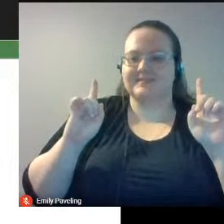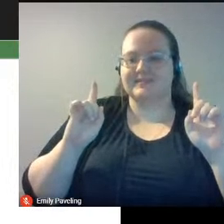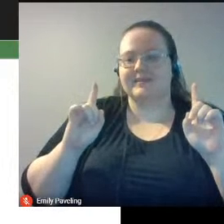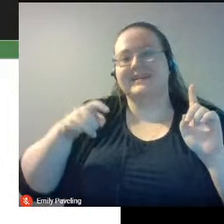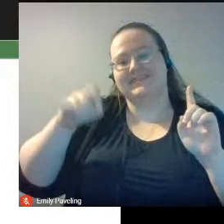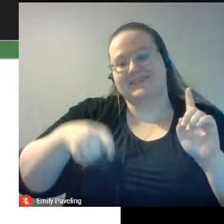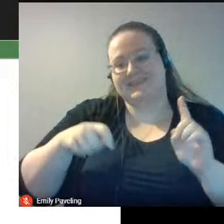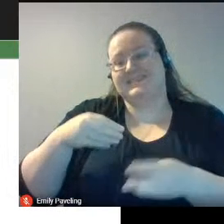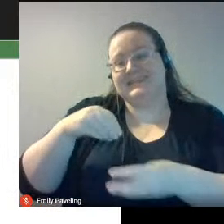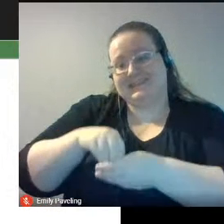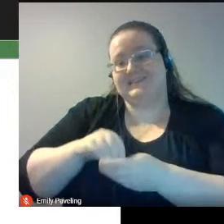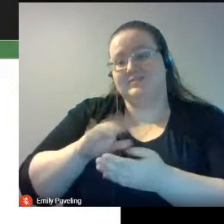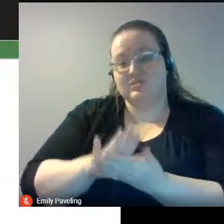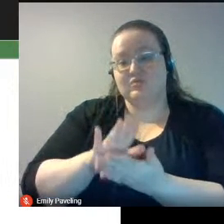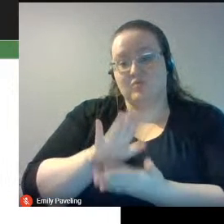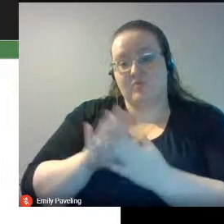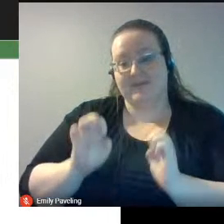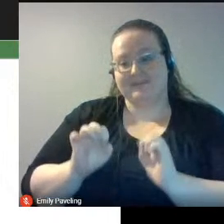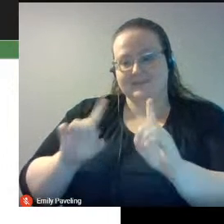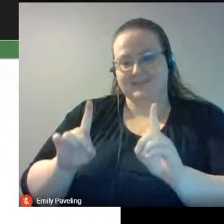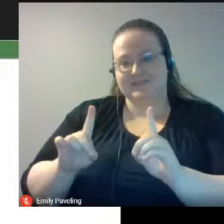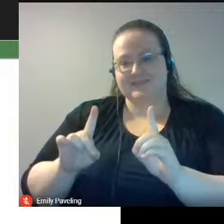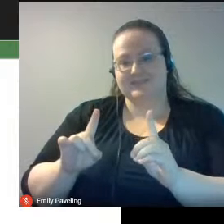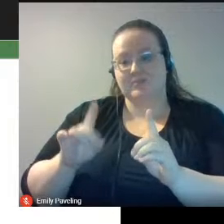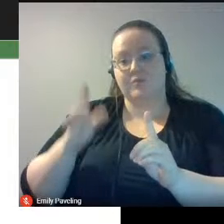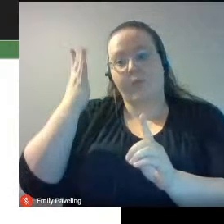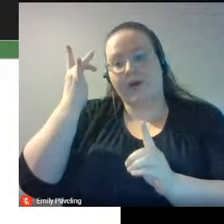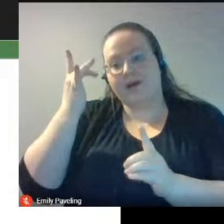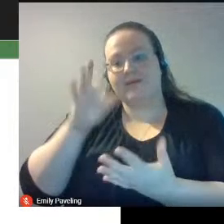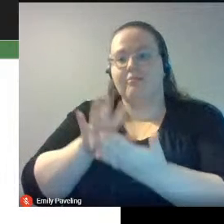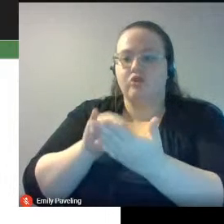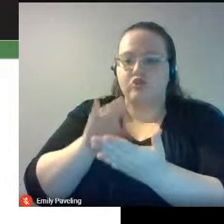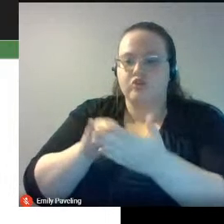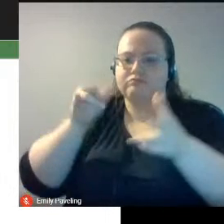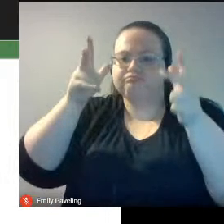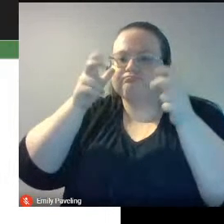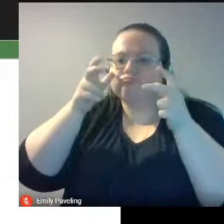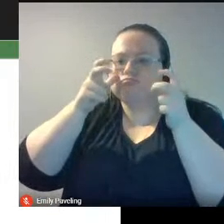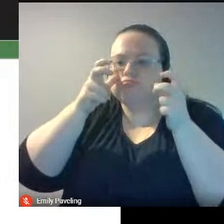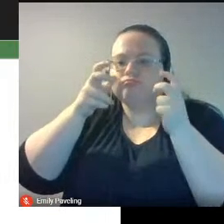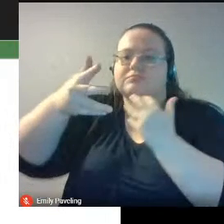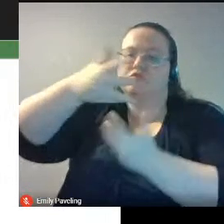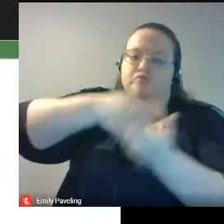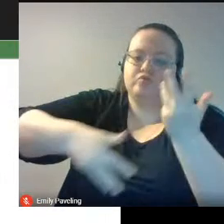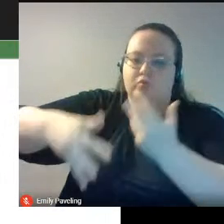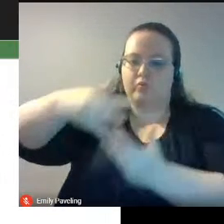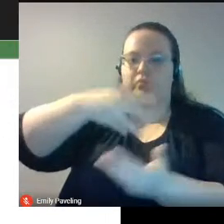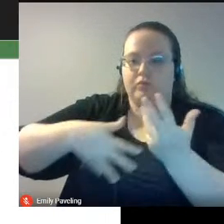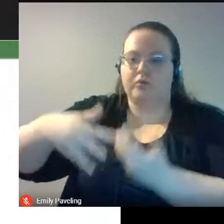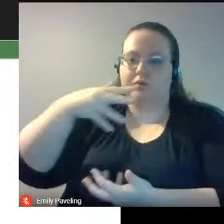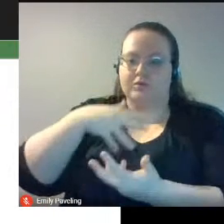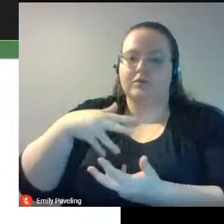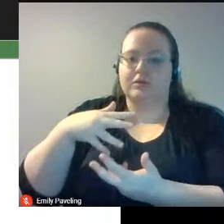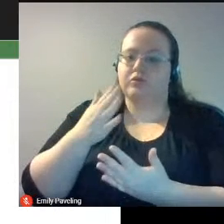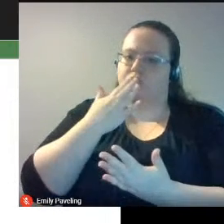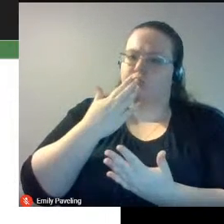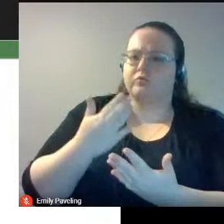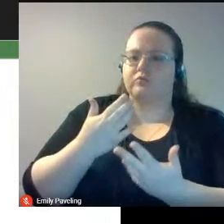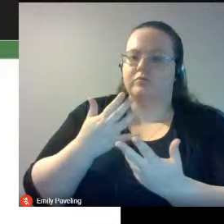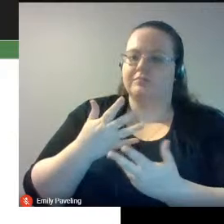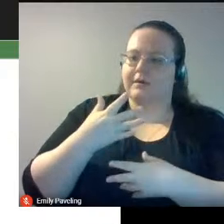education provides. Attending classes is good for their education, good for their overall well-being, and good for the whole